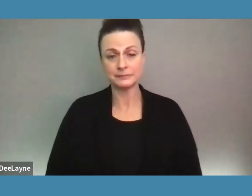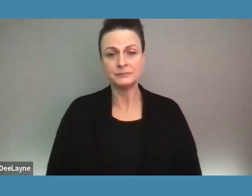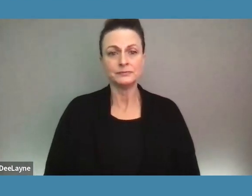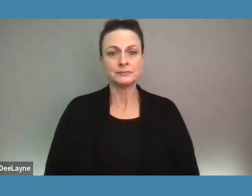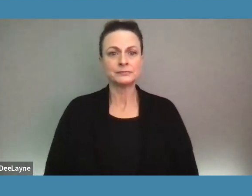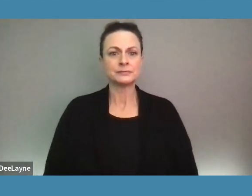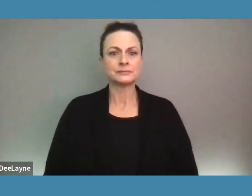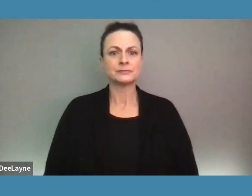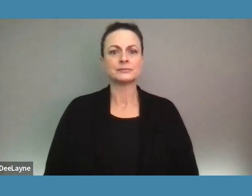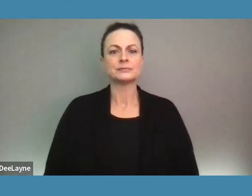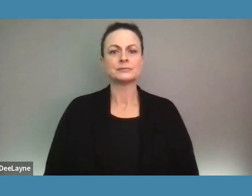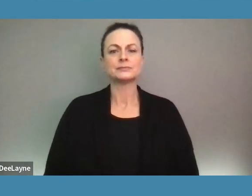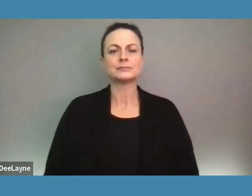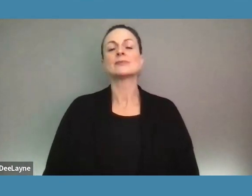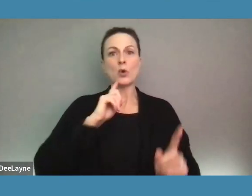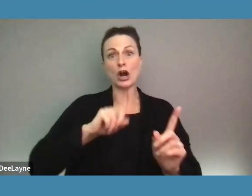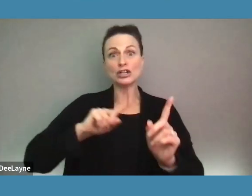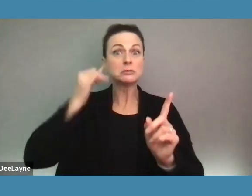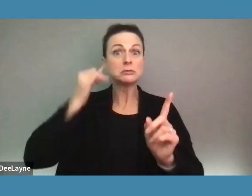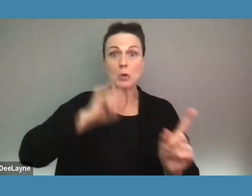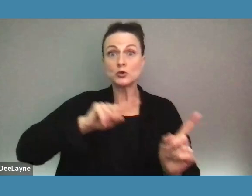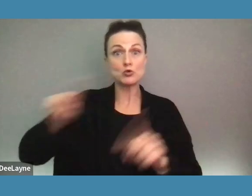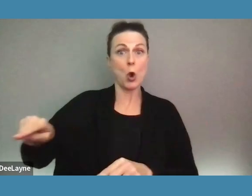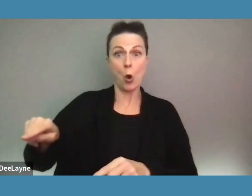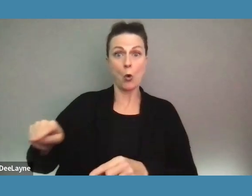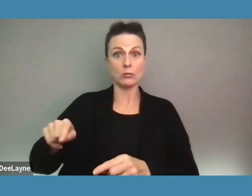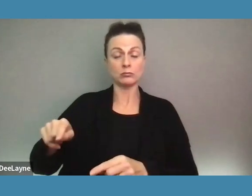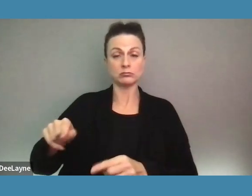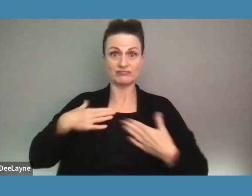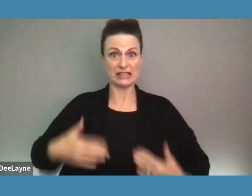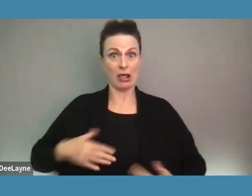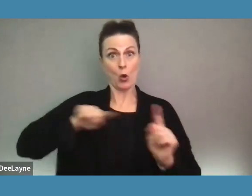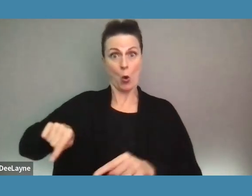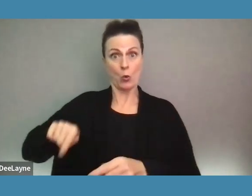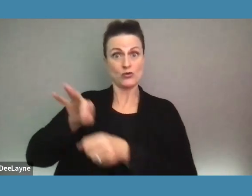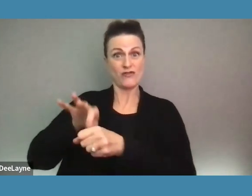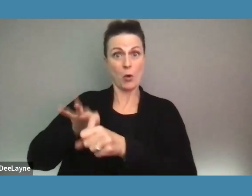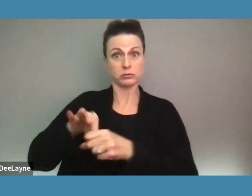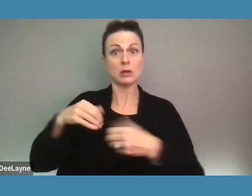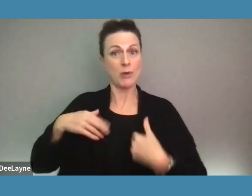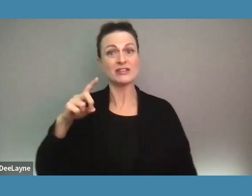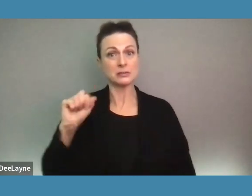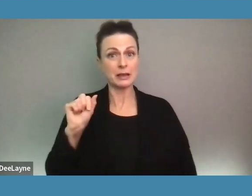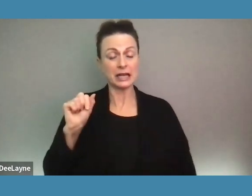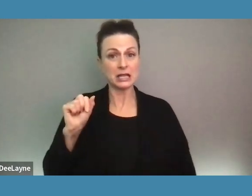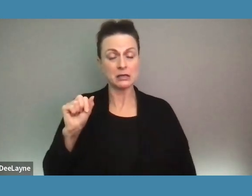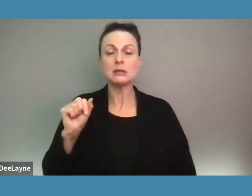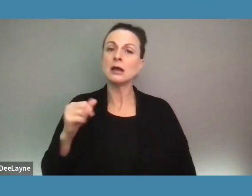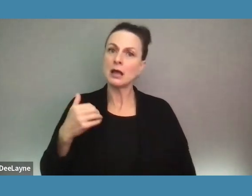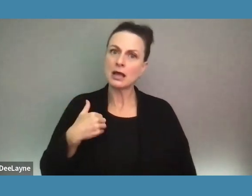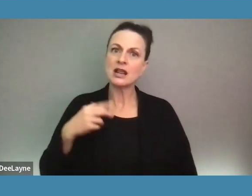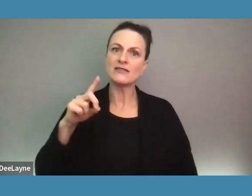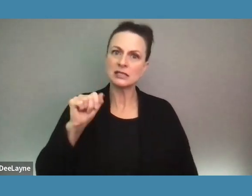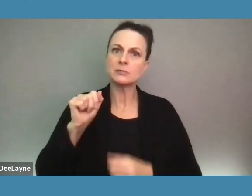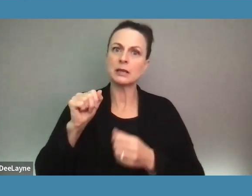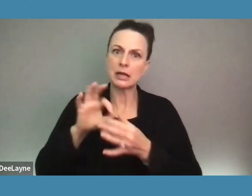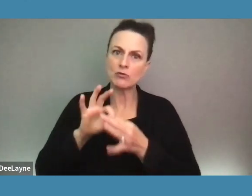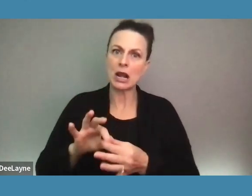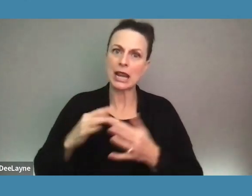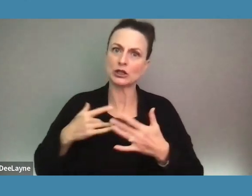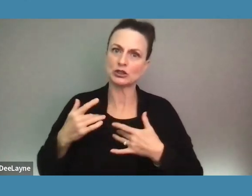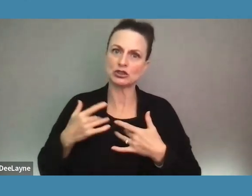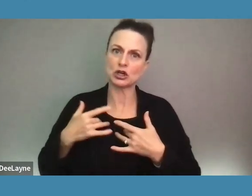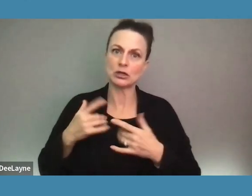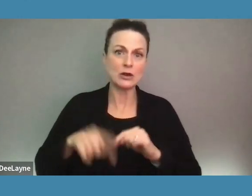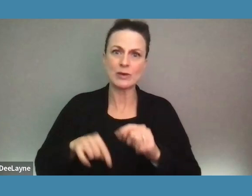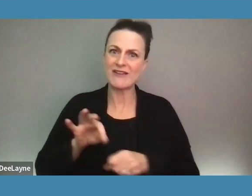going to the polls. So let's say you go to vote and you have a disability and there's disability related concerns and you're not able